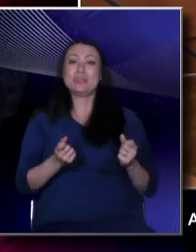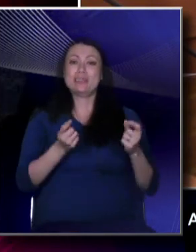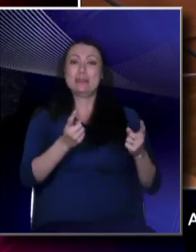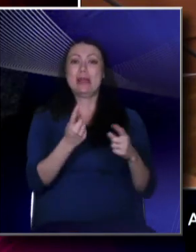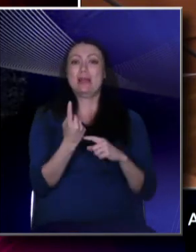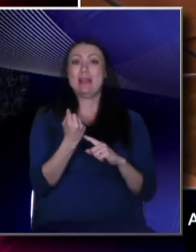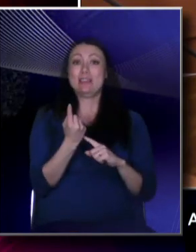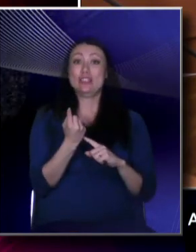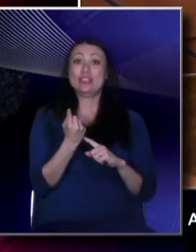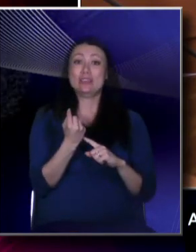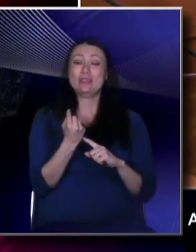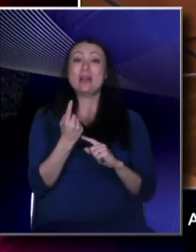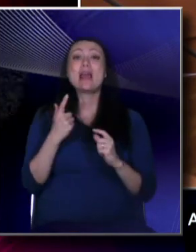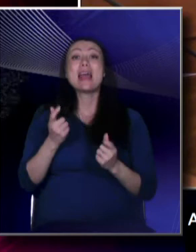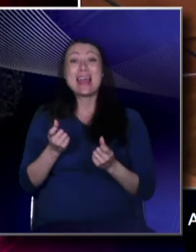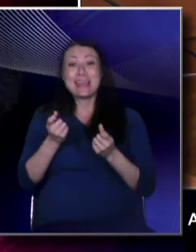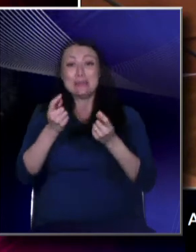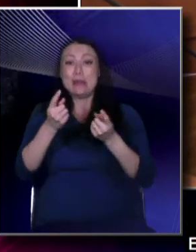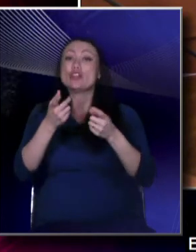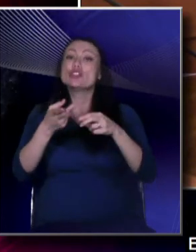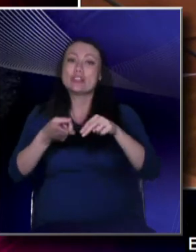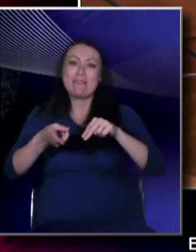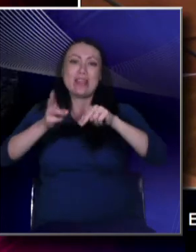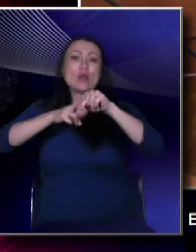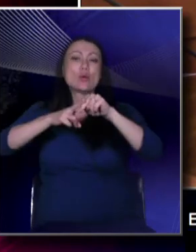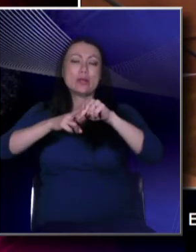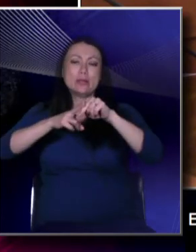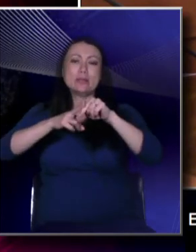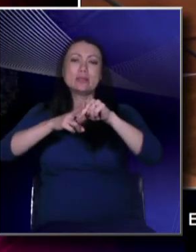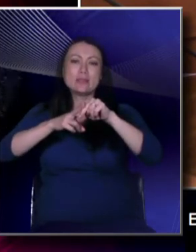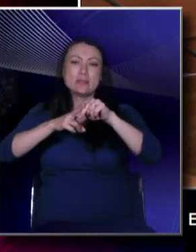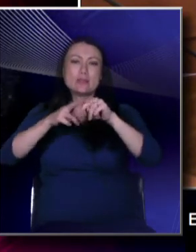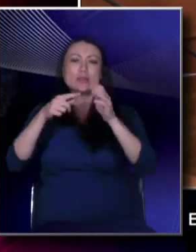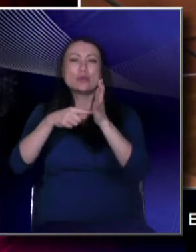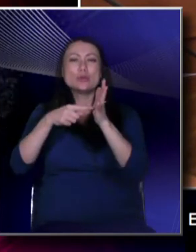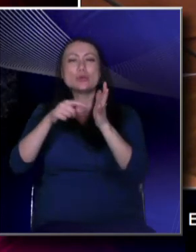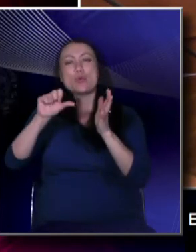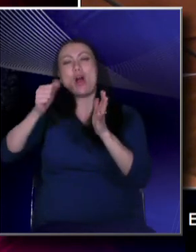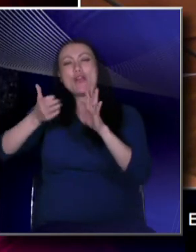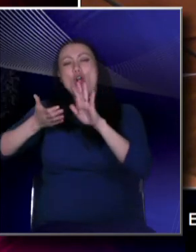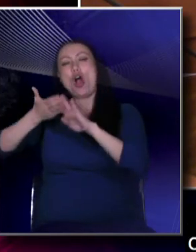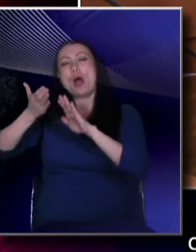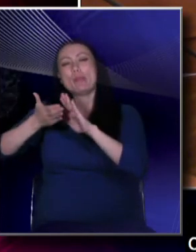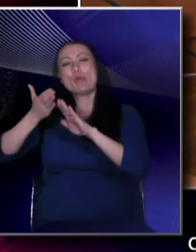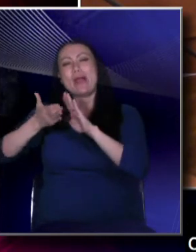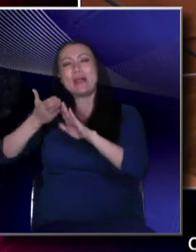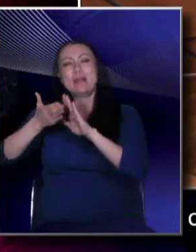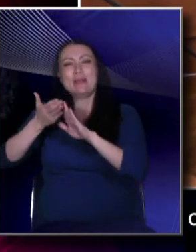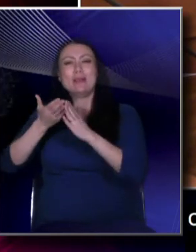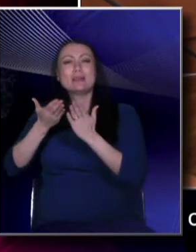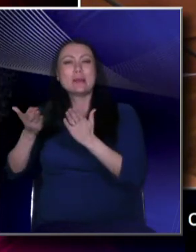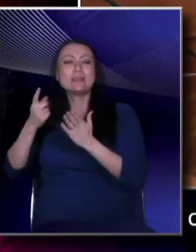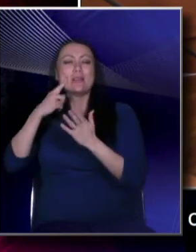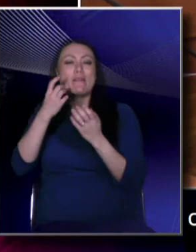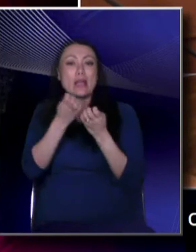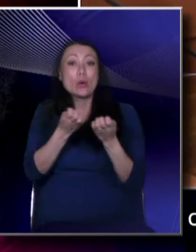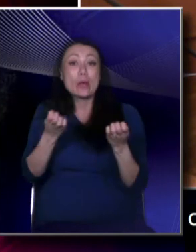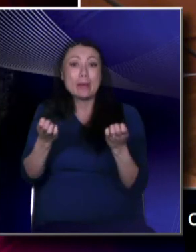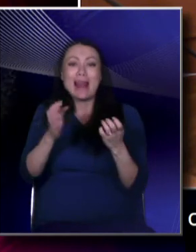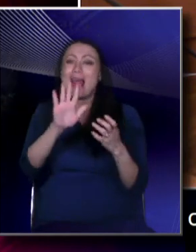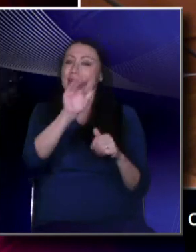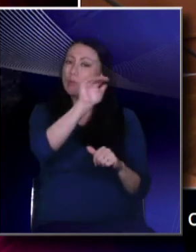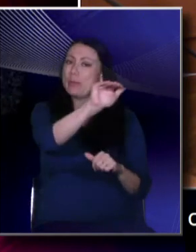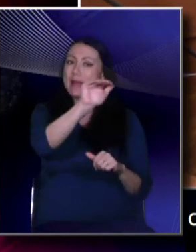year. Expenditures have increased due to the amount of the other operating expenses of equipment, and as a reminder again,